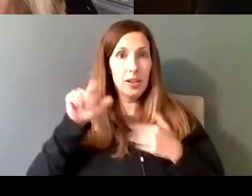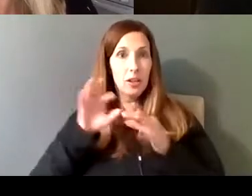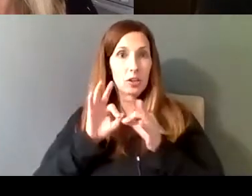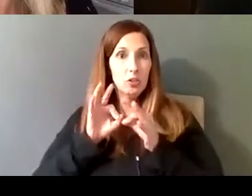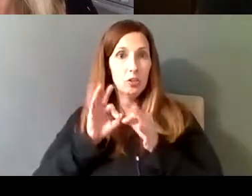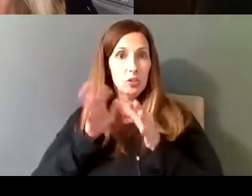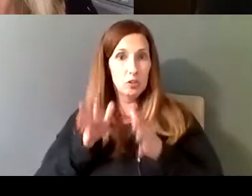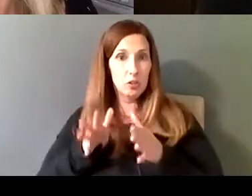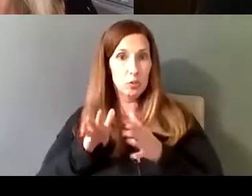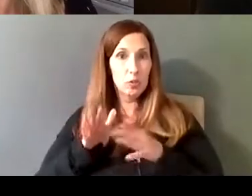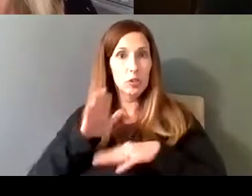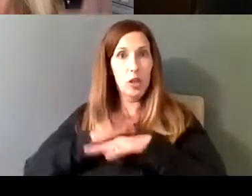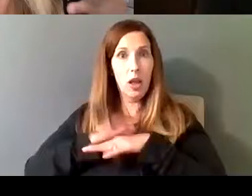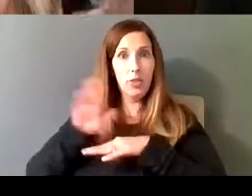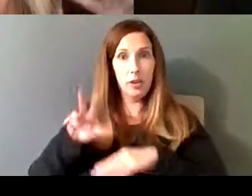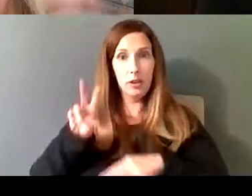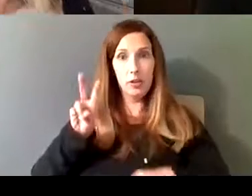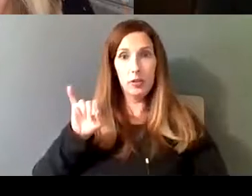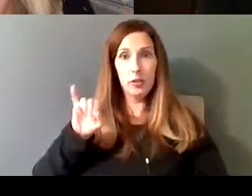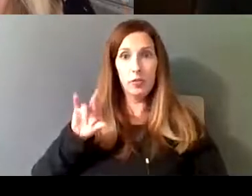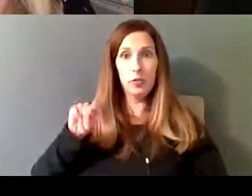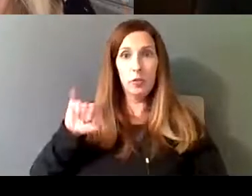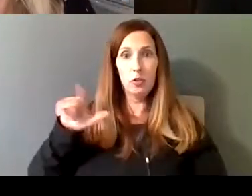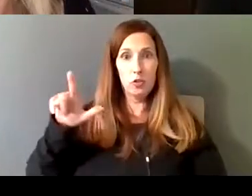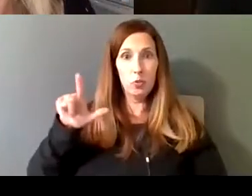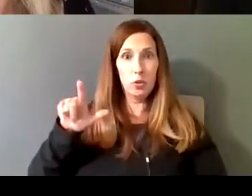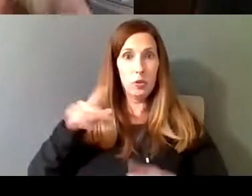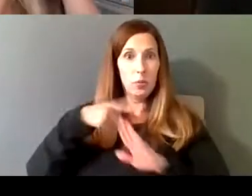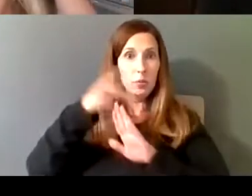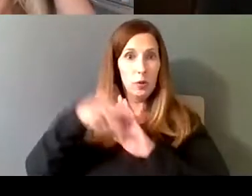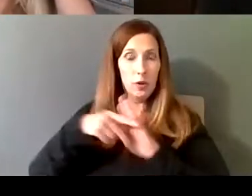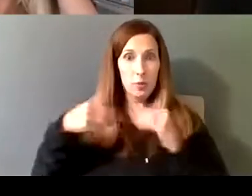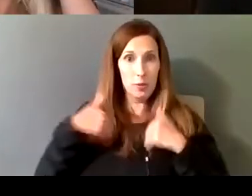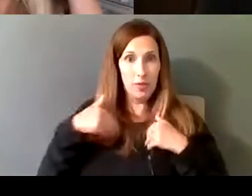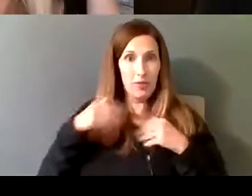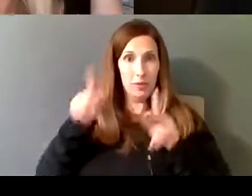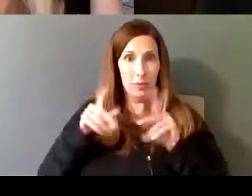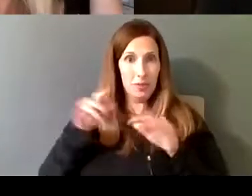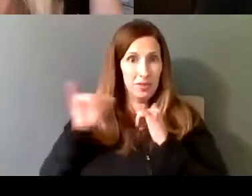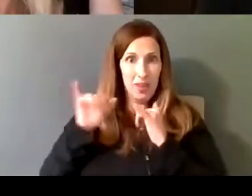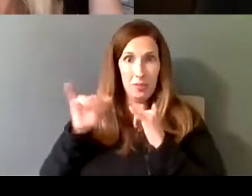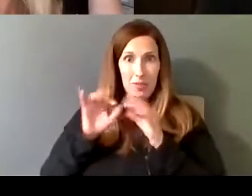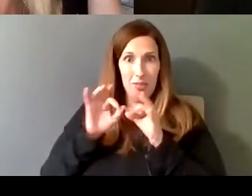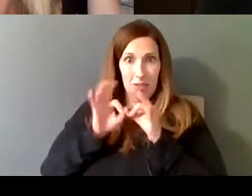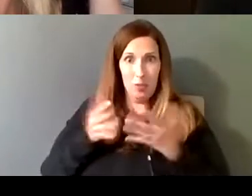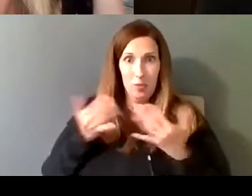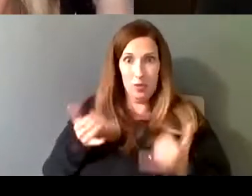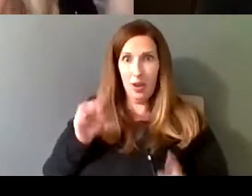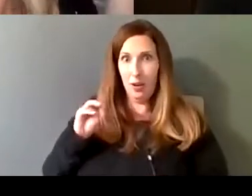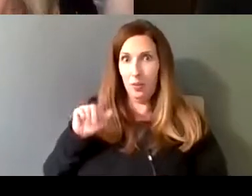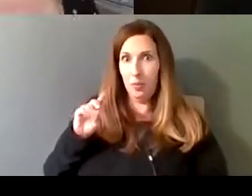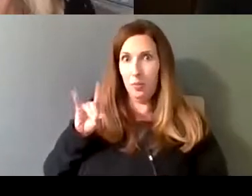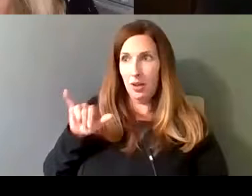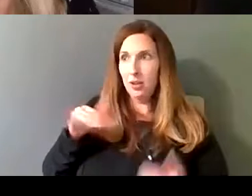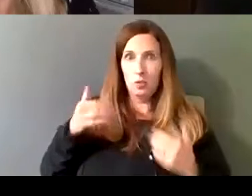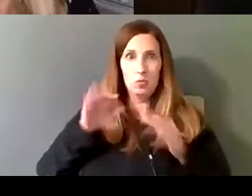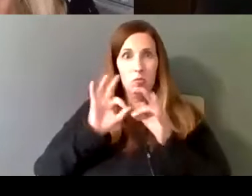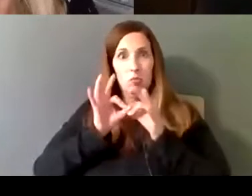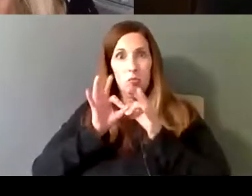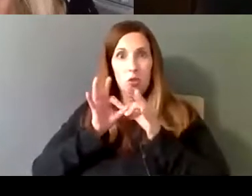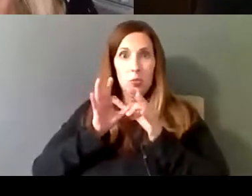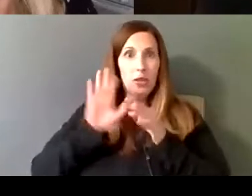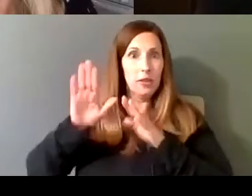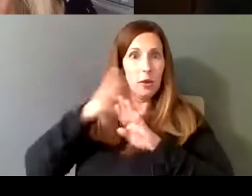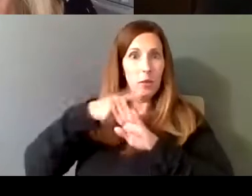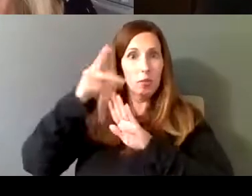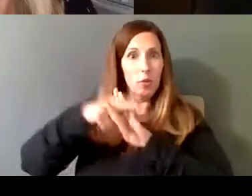on their virtual programming. So having folks just like Mandy interpret virtual programming so that it's as accessible as possible